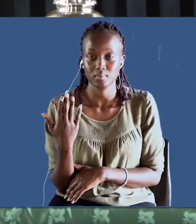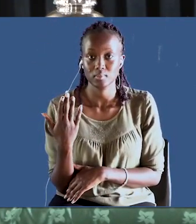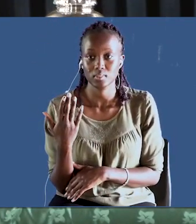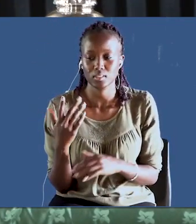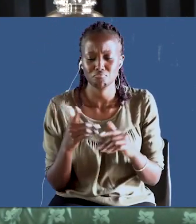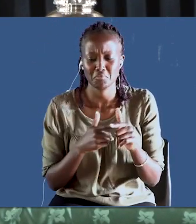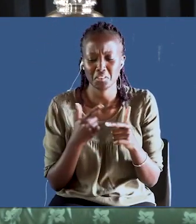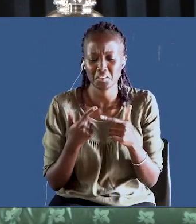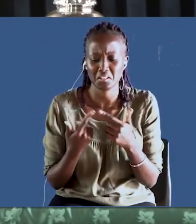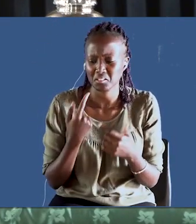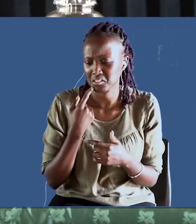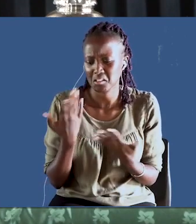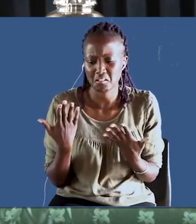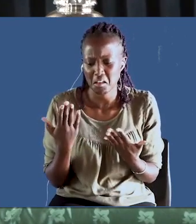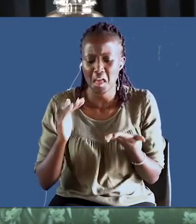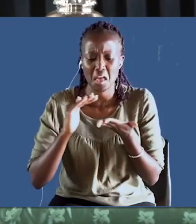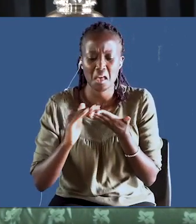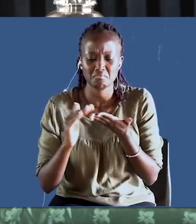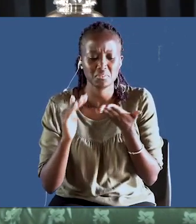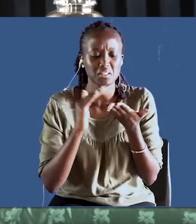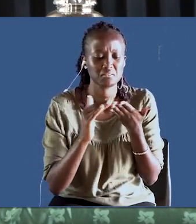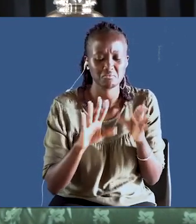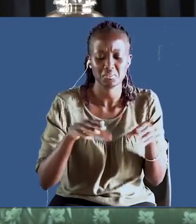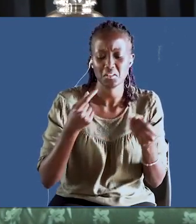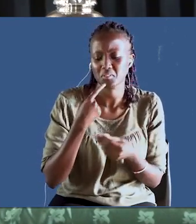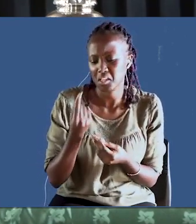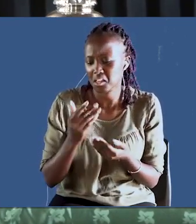We end up justifying every wrongdoing and saying,